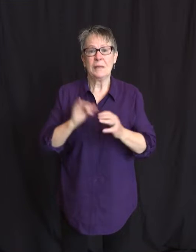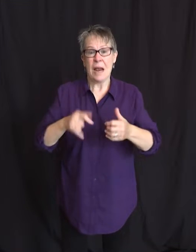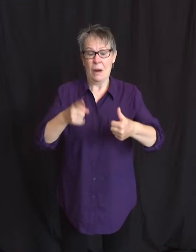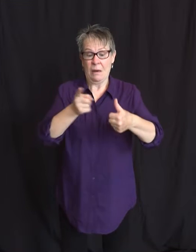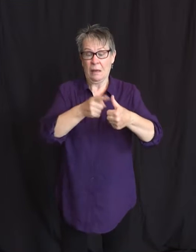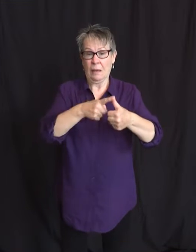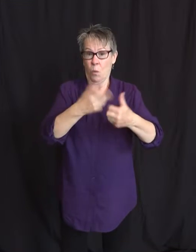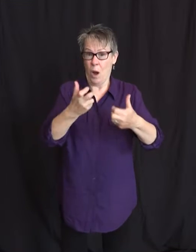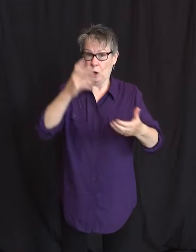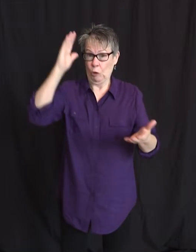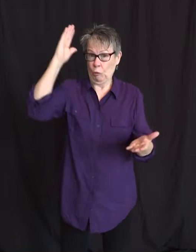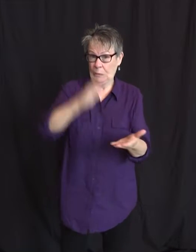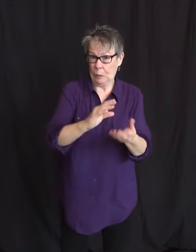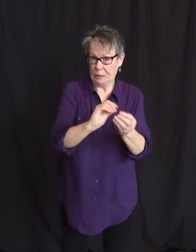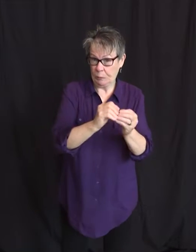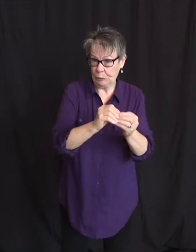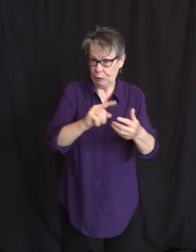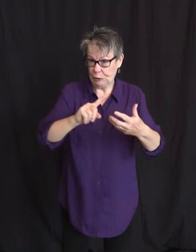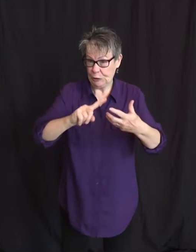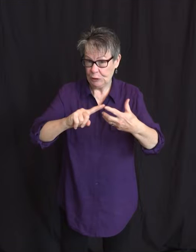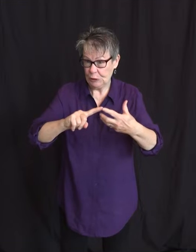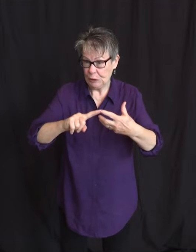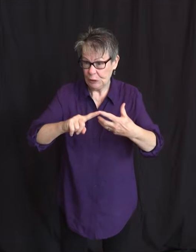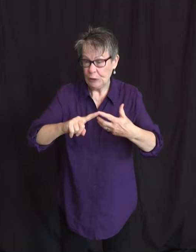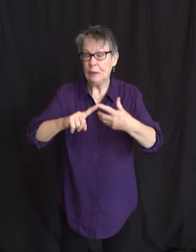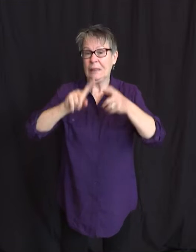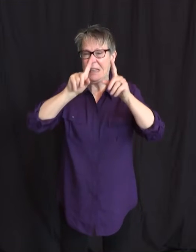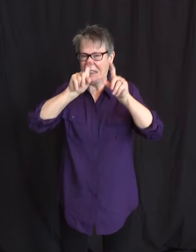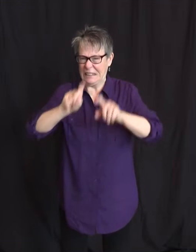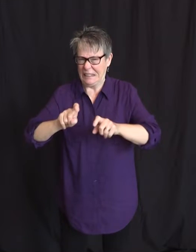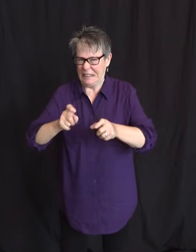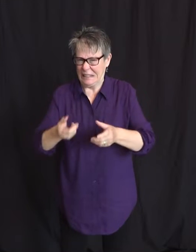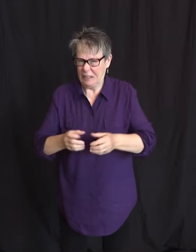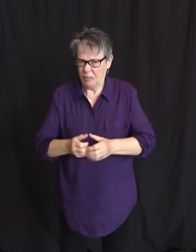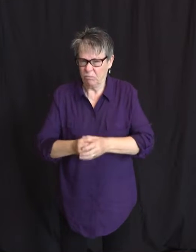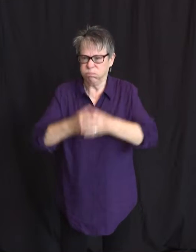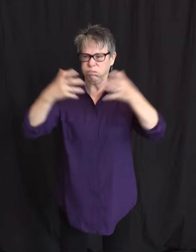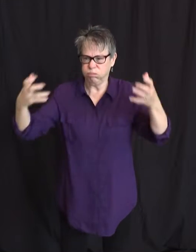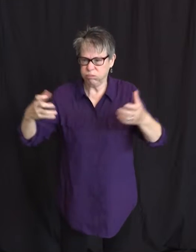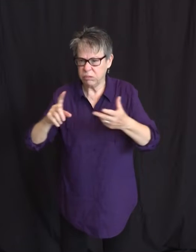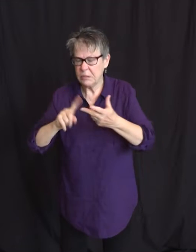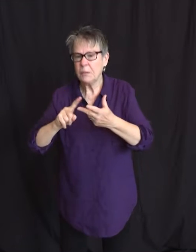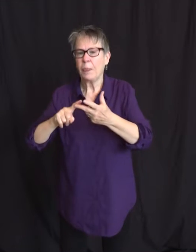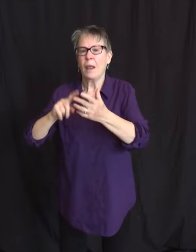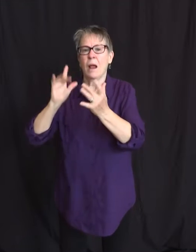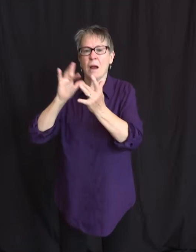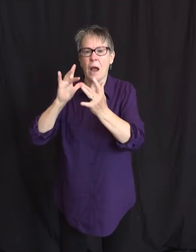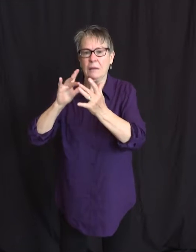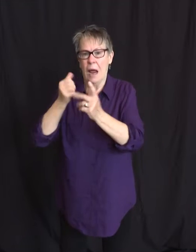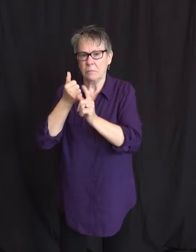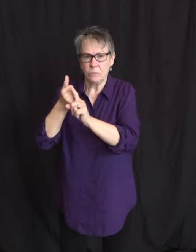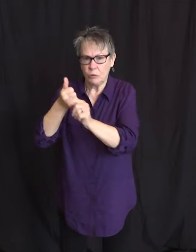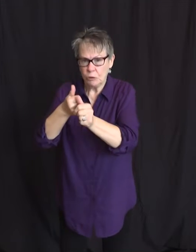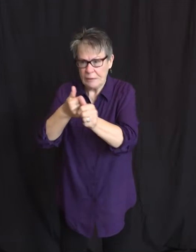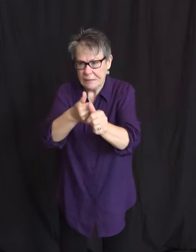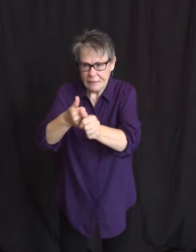confidence that we are not only in front of the crisis, but that when we do restart our economy, they should not fear going out and being a part